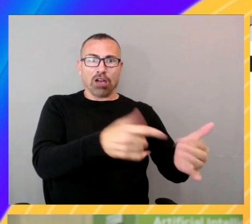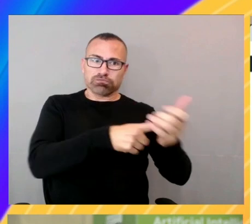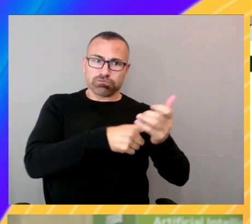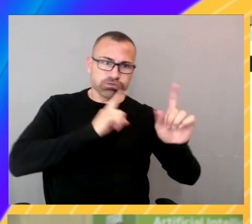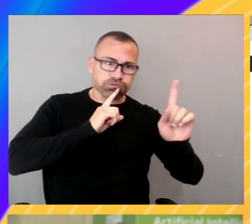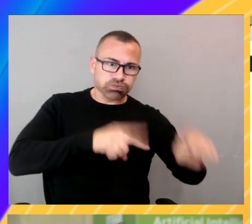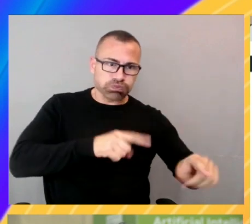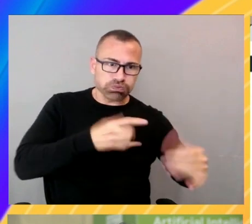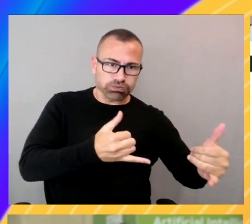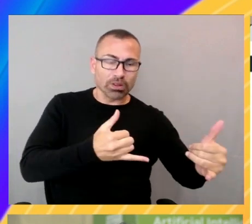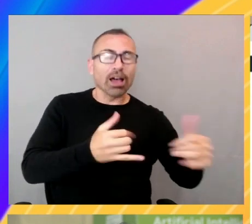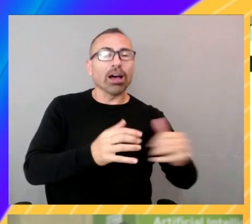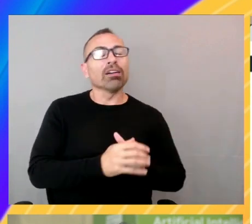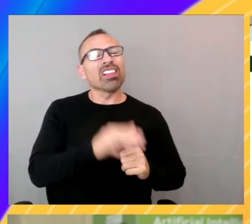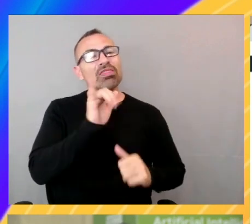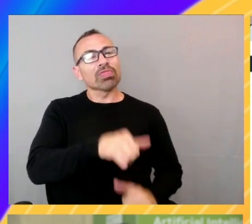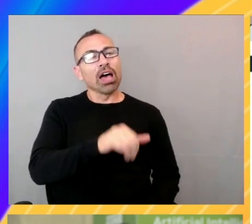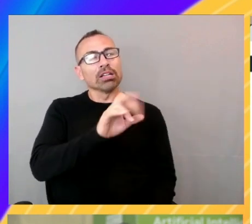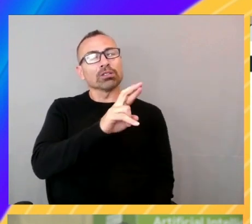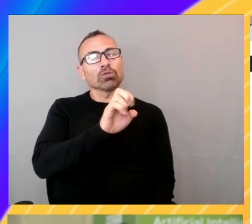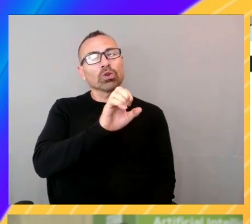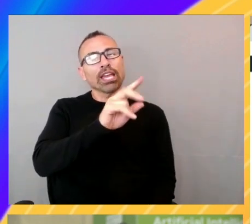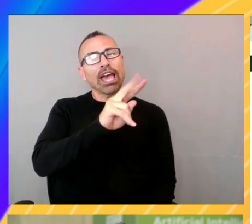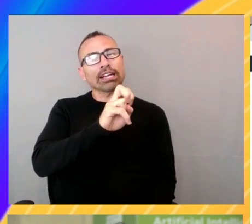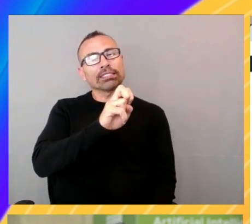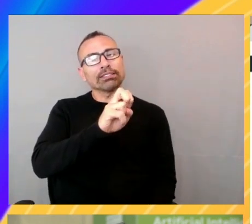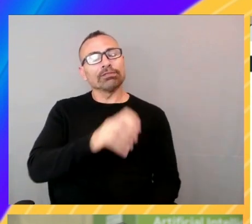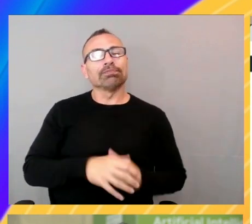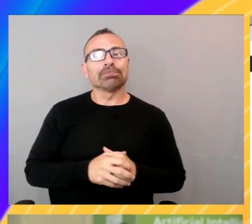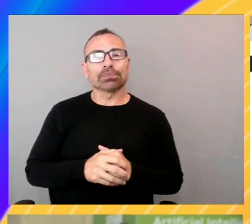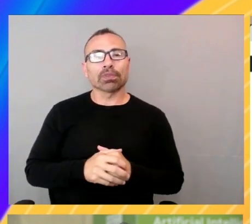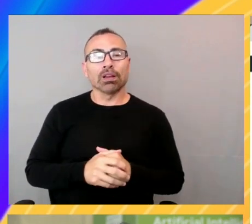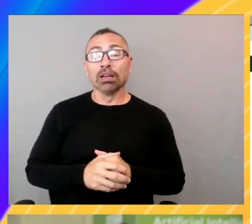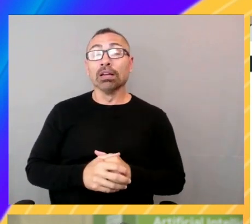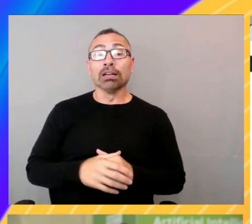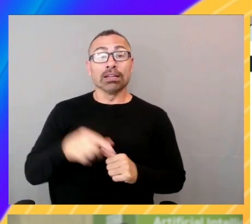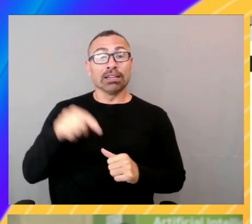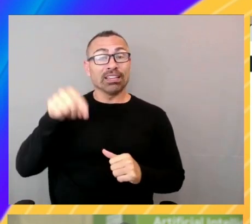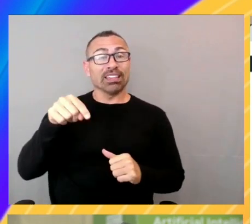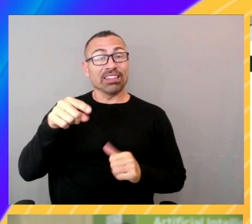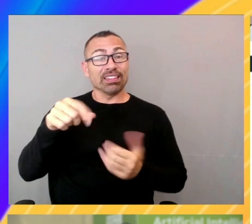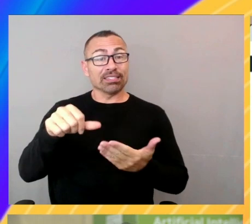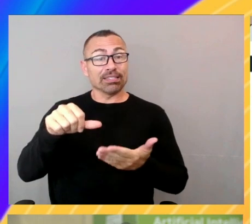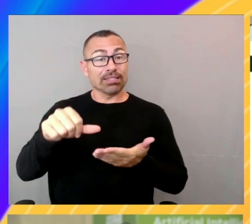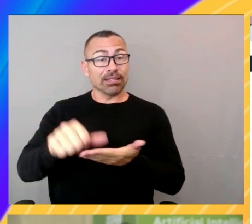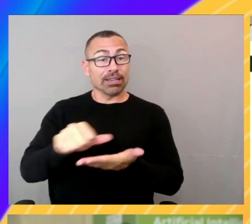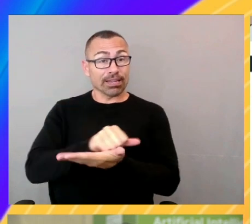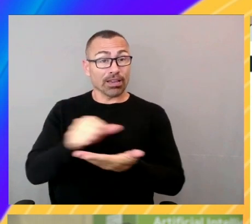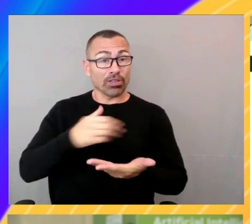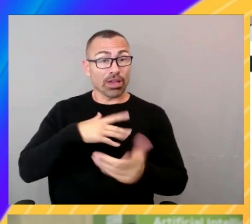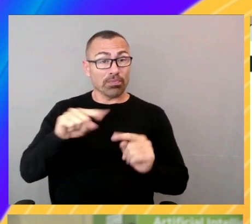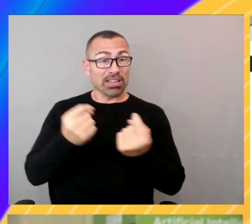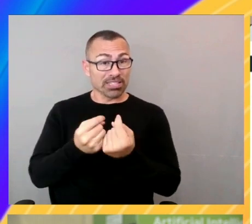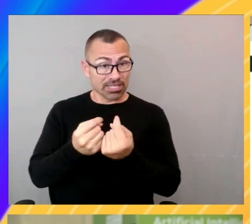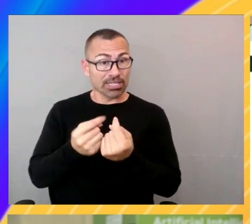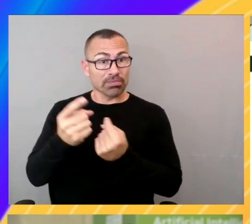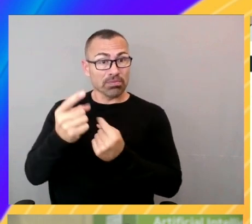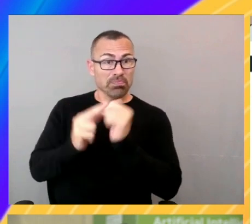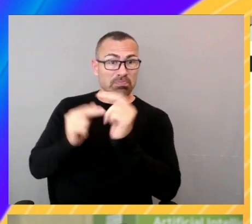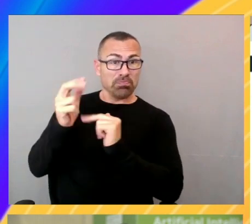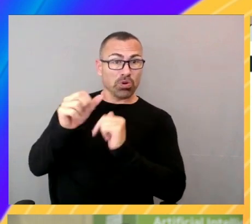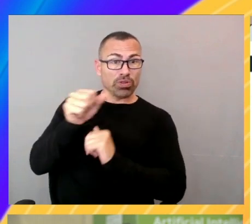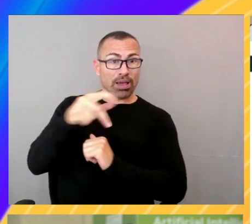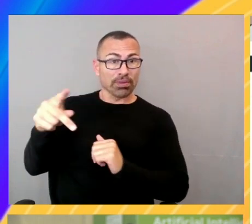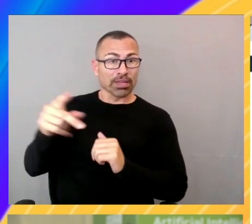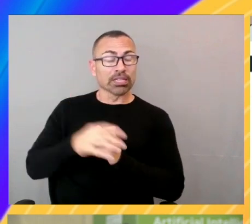is the account that I built, my team now built the application that, you know, processing